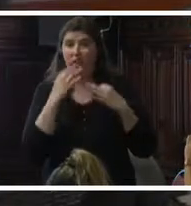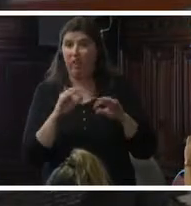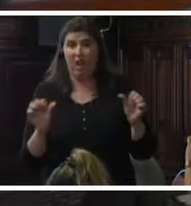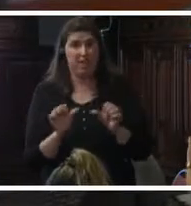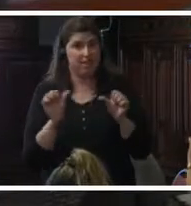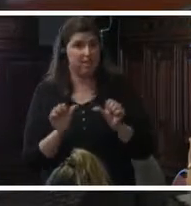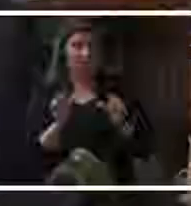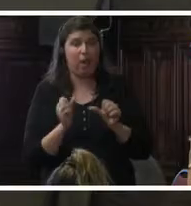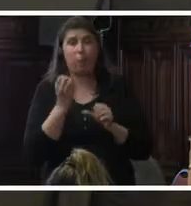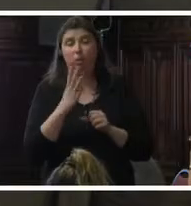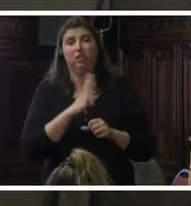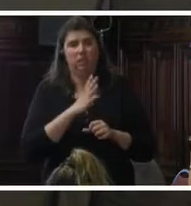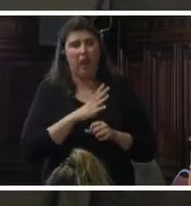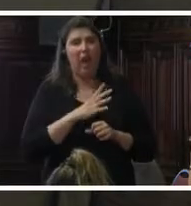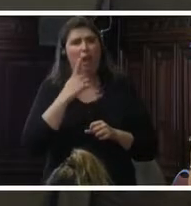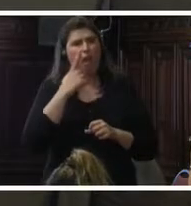over. Mm-hmm. De acuerdo.